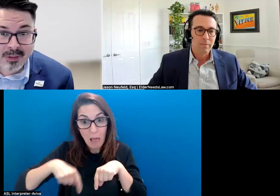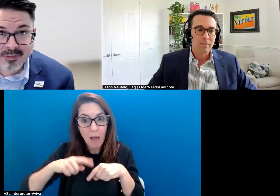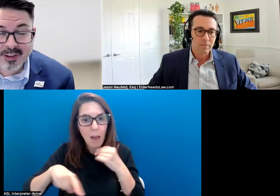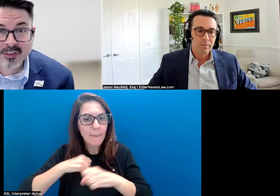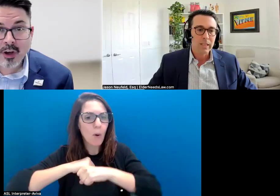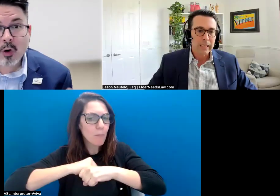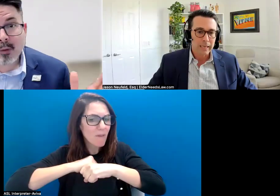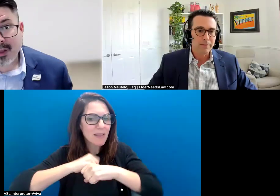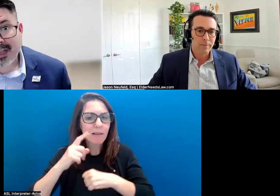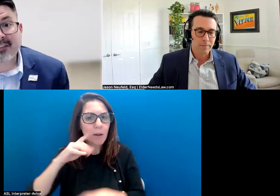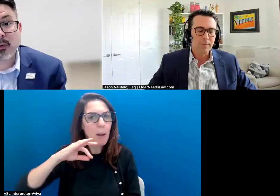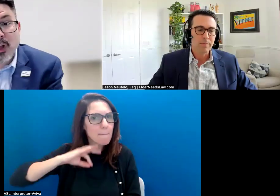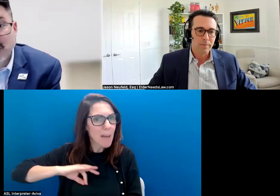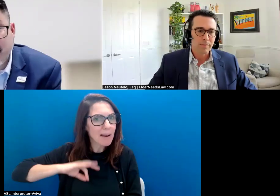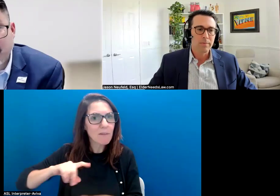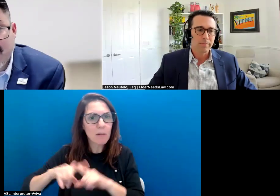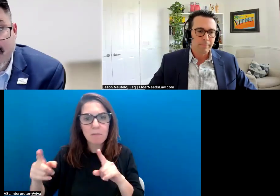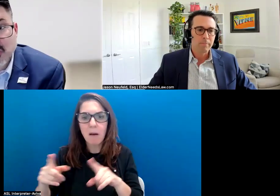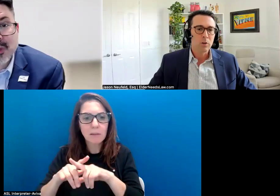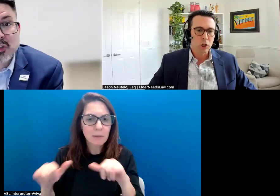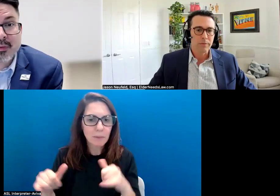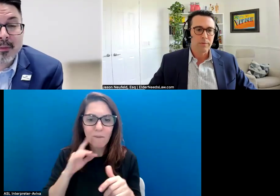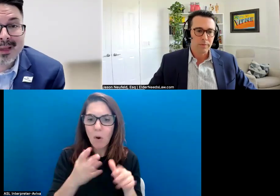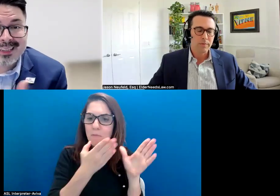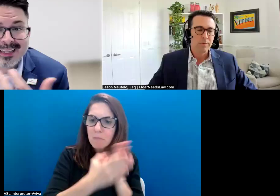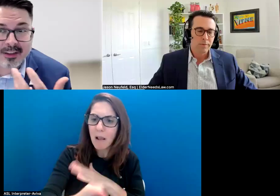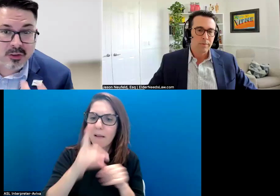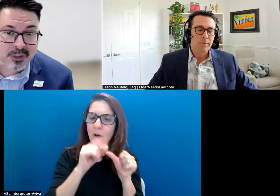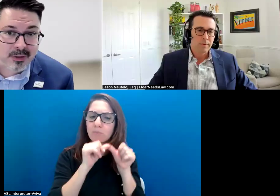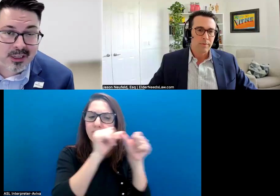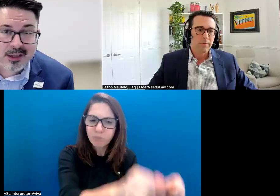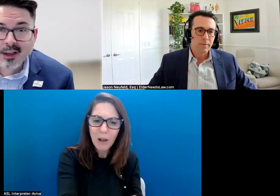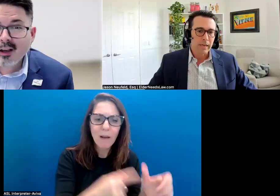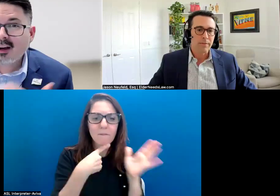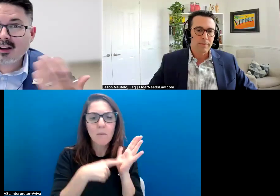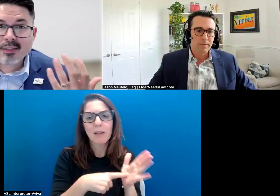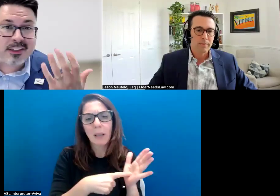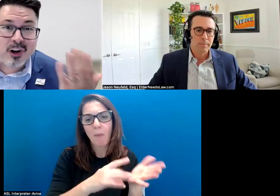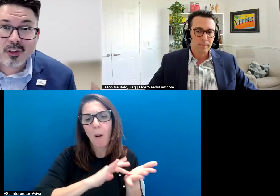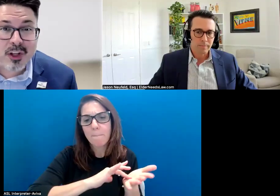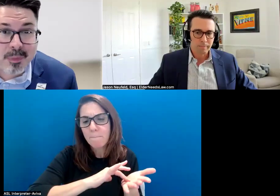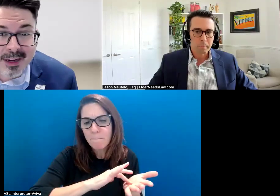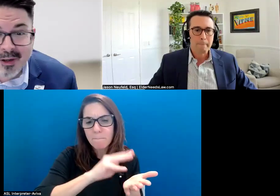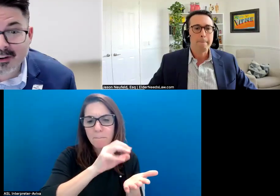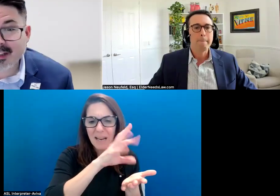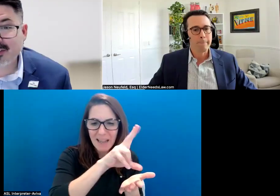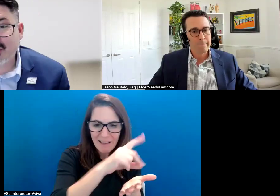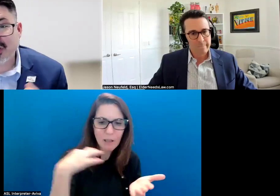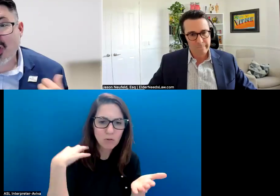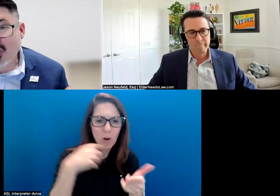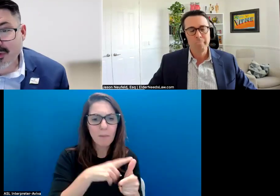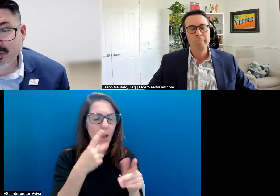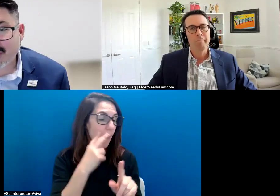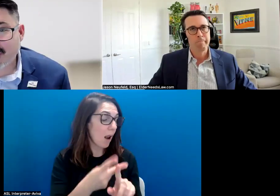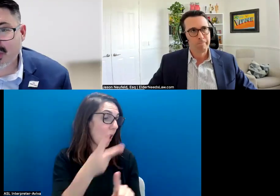protecting benefits while planning for long-term care, especially around Medicaid eligibility, things called look-back periods,